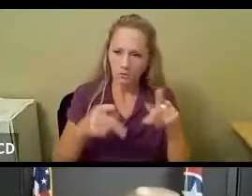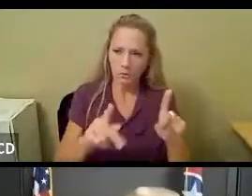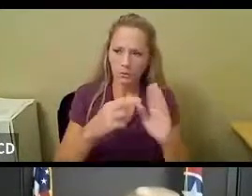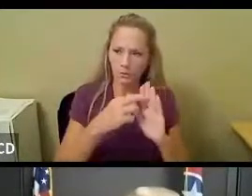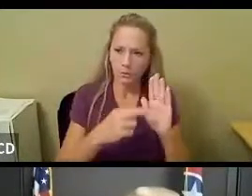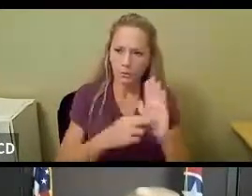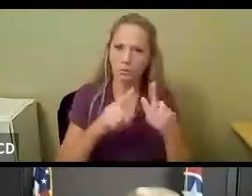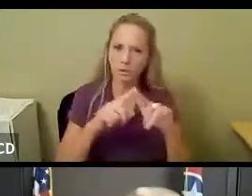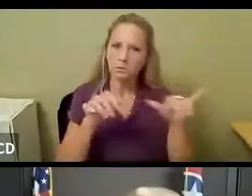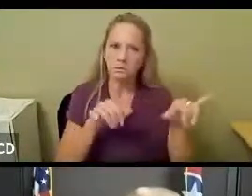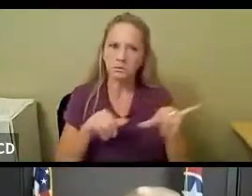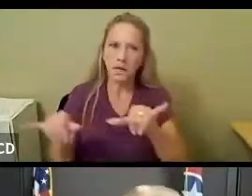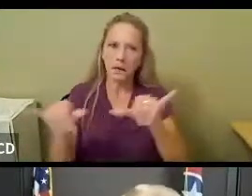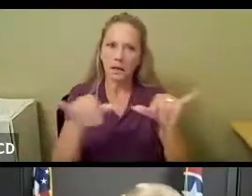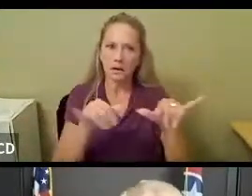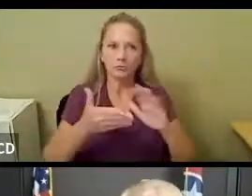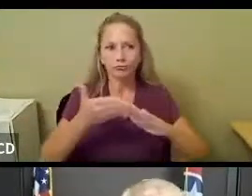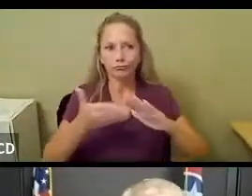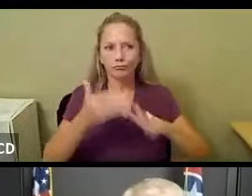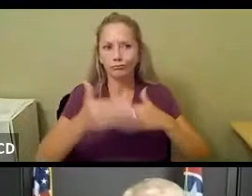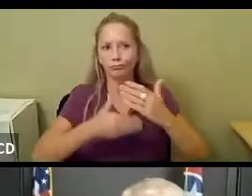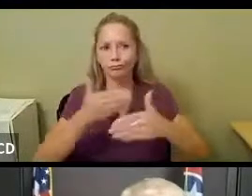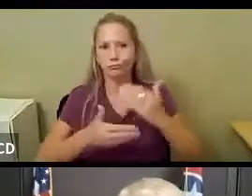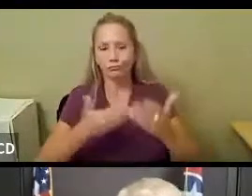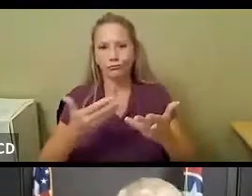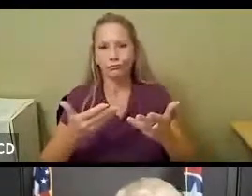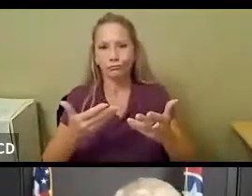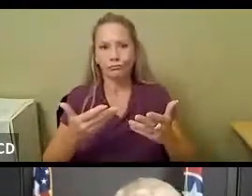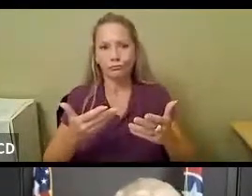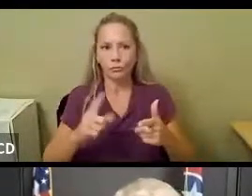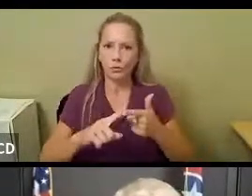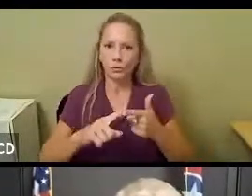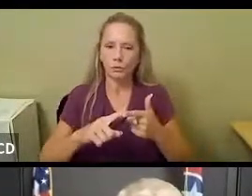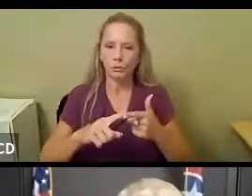standard operating procedure for commission.